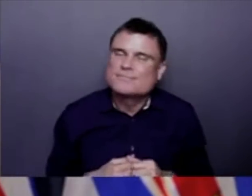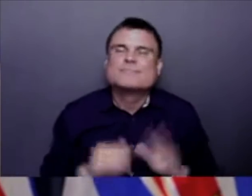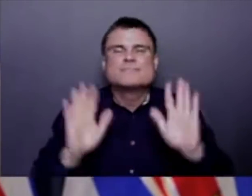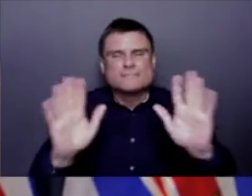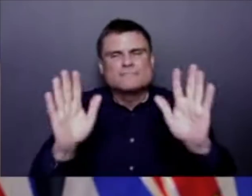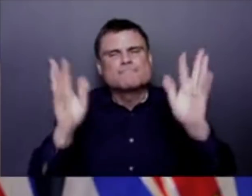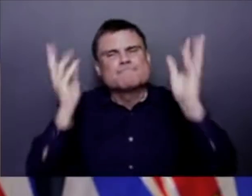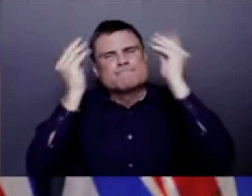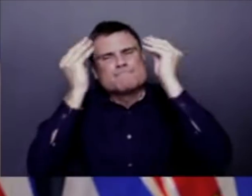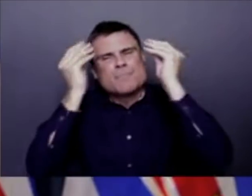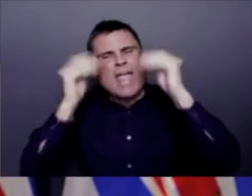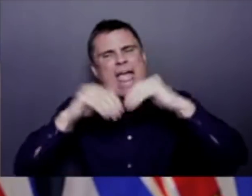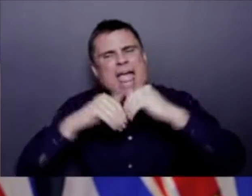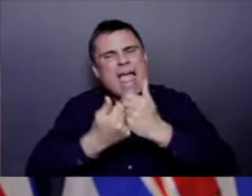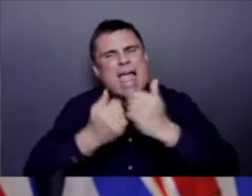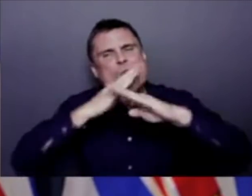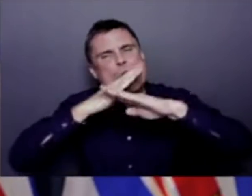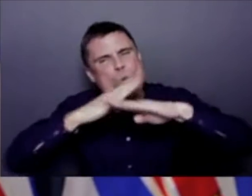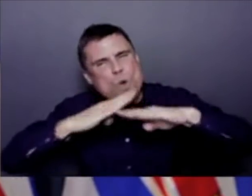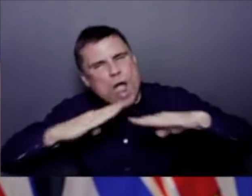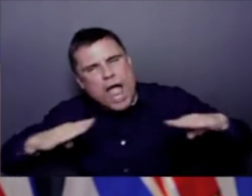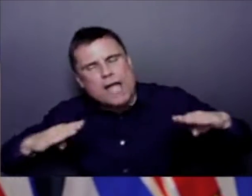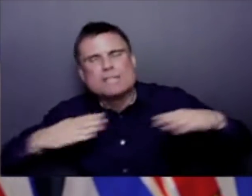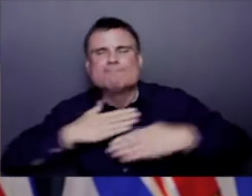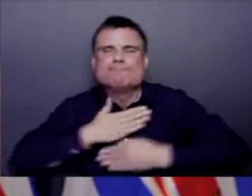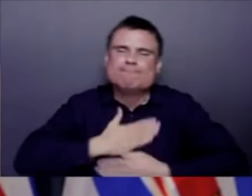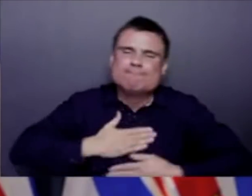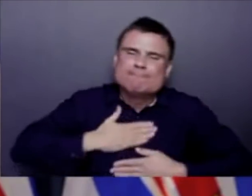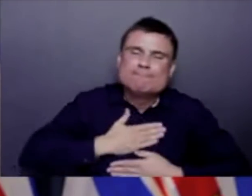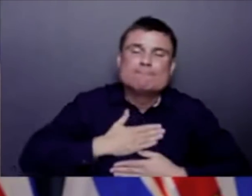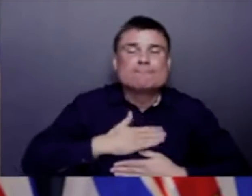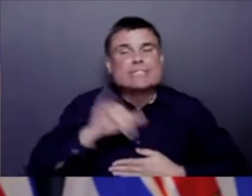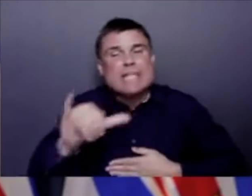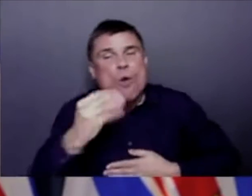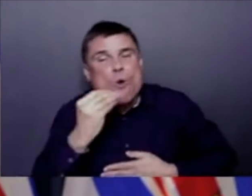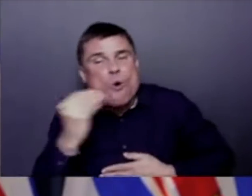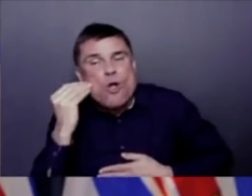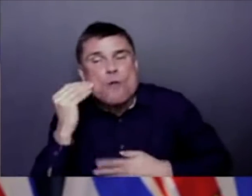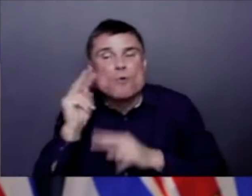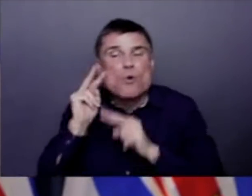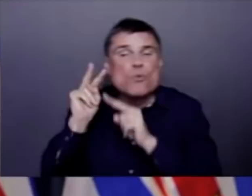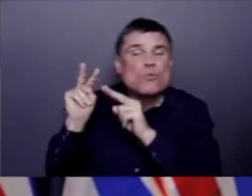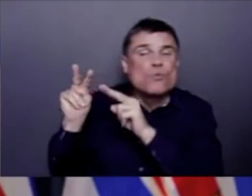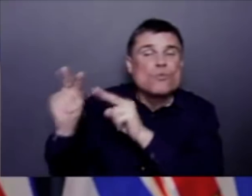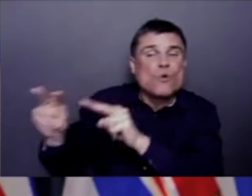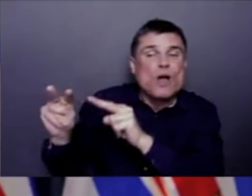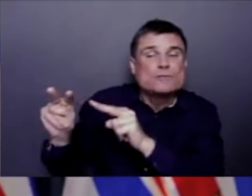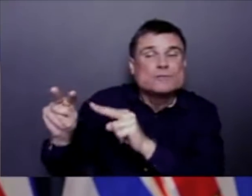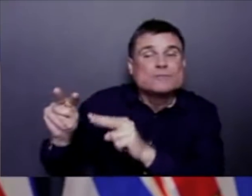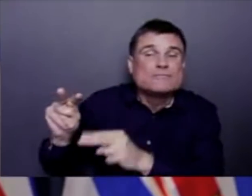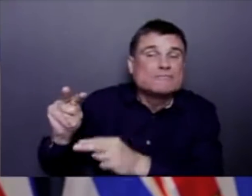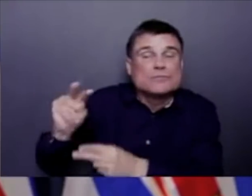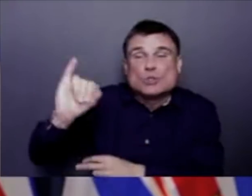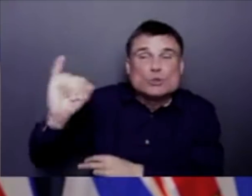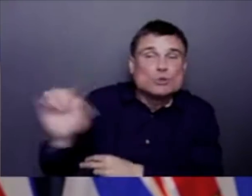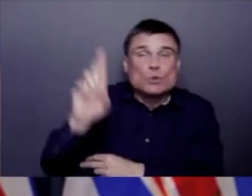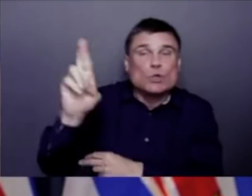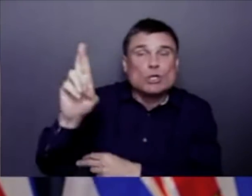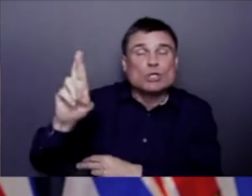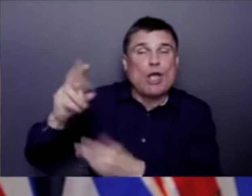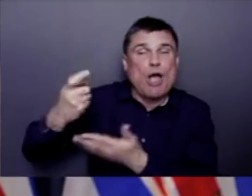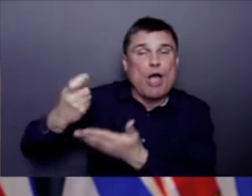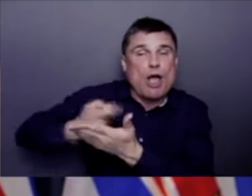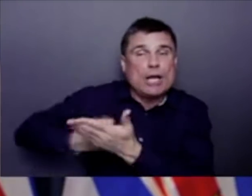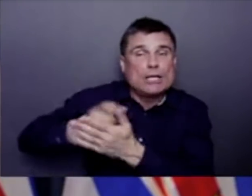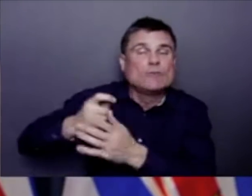which are taking place, or other things, or Rick Mercer or Ryan Seacrest or whoever we watch on this day, to do